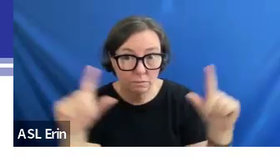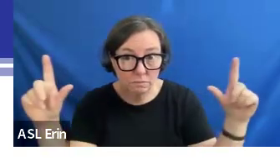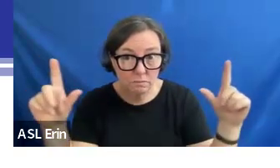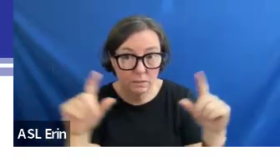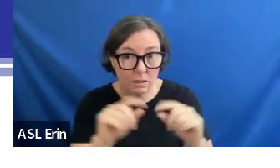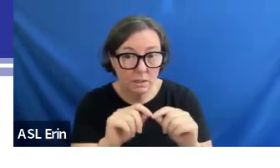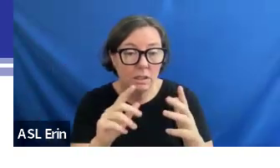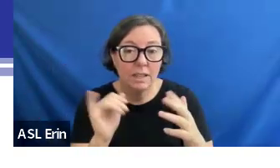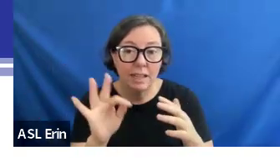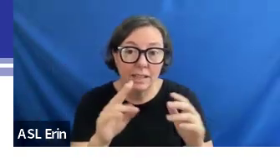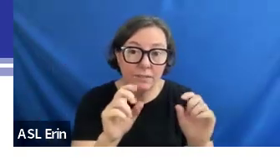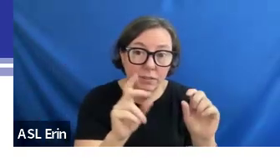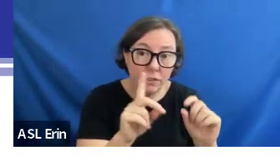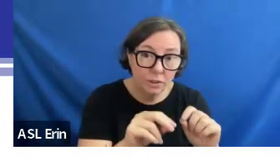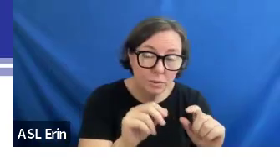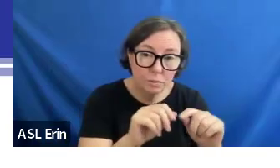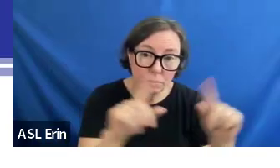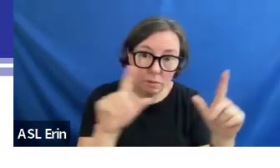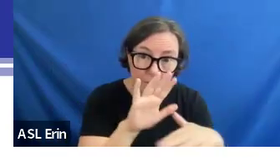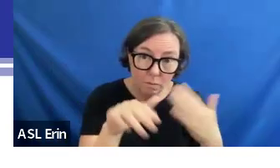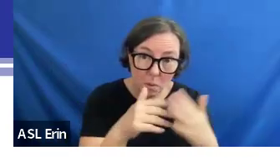what parts of that page zoom?